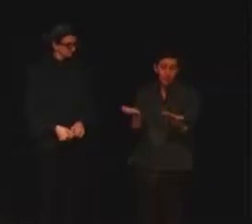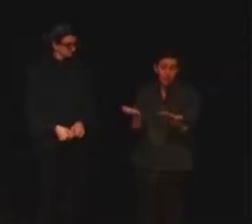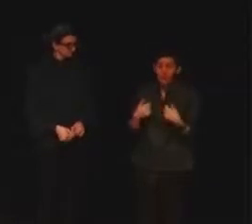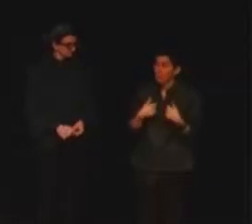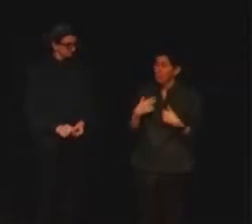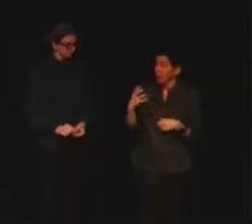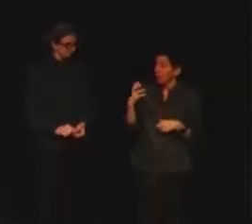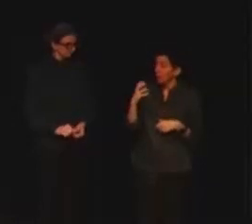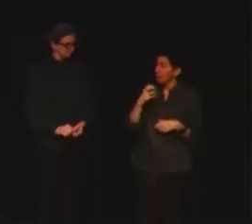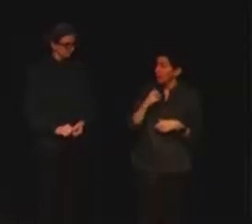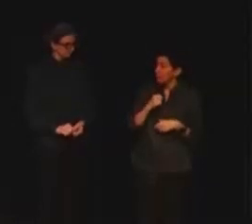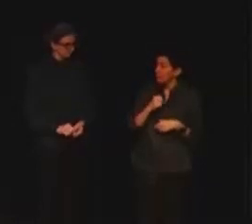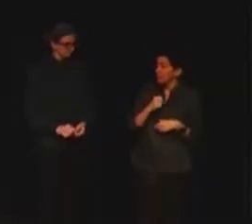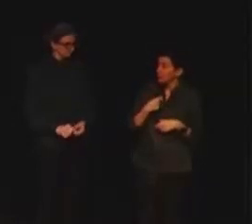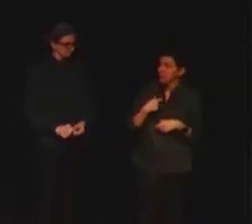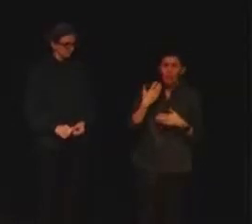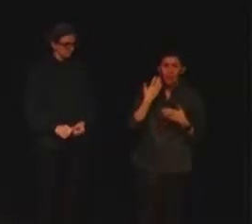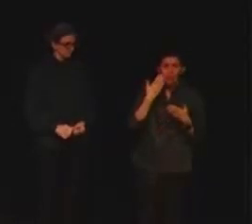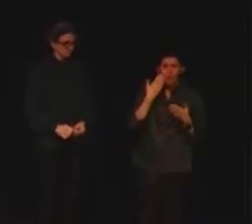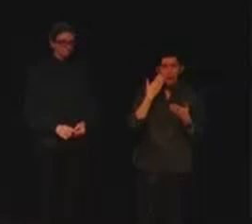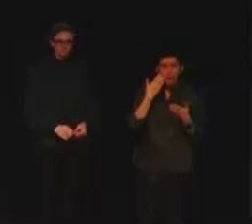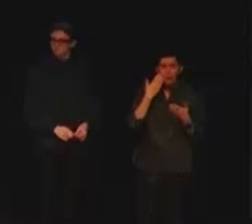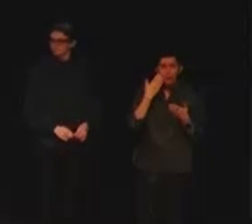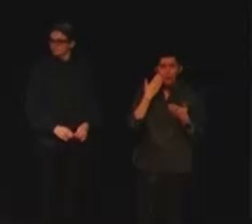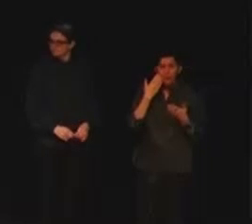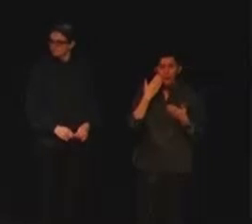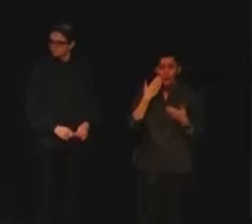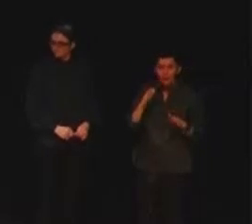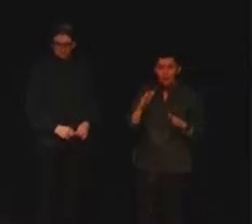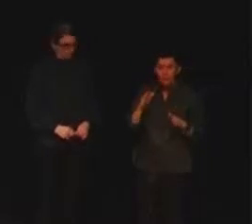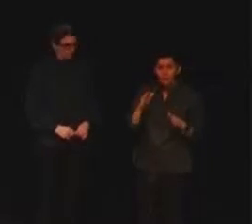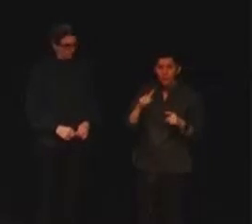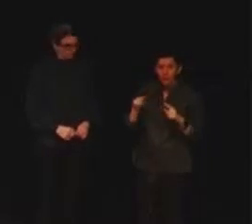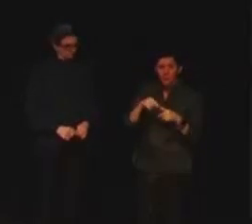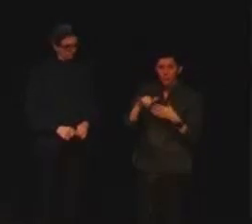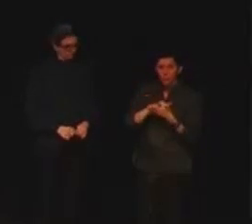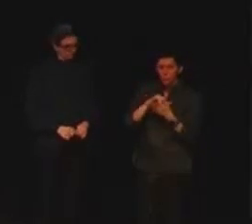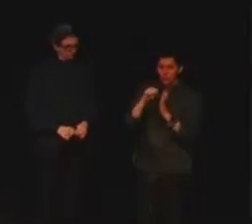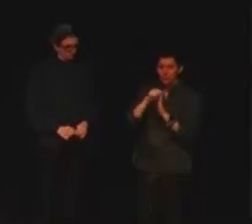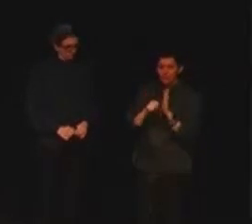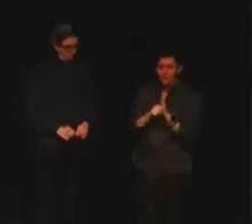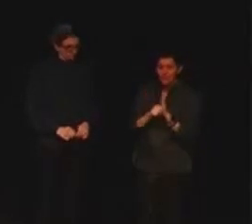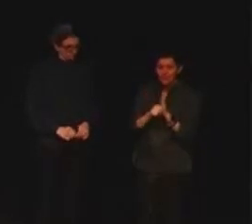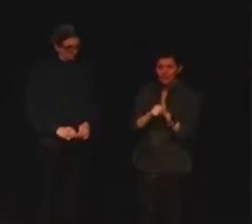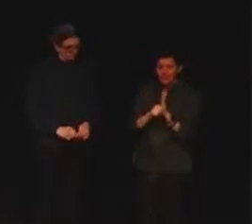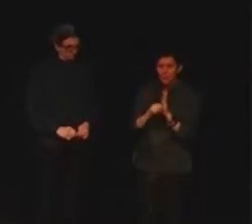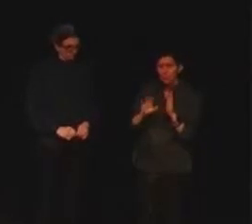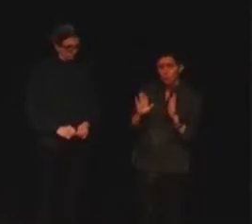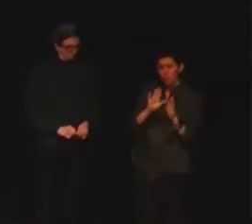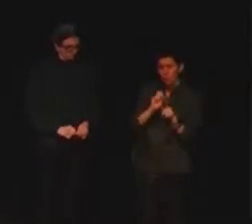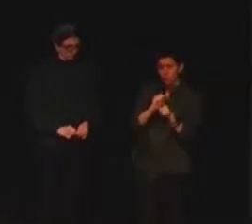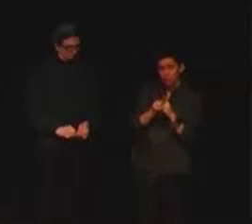So I guess... I don't know the state of New York. I haven't studied its situation, but I would say the more